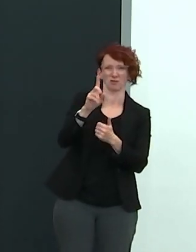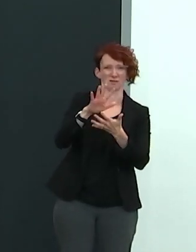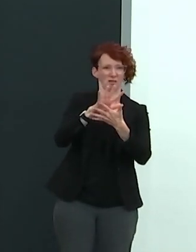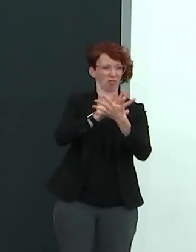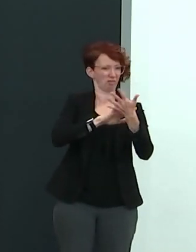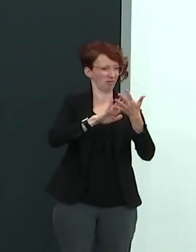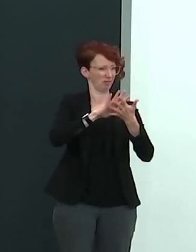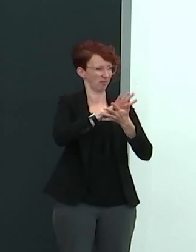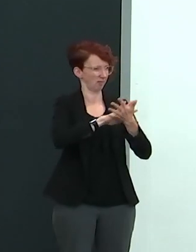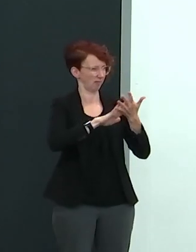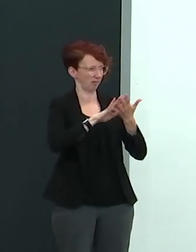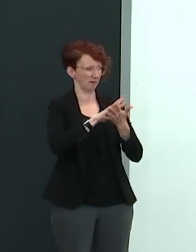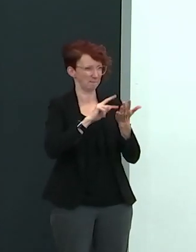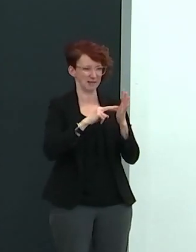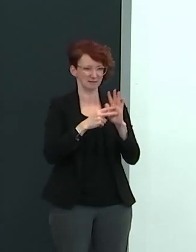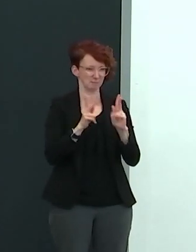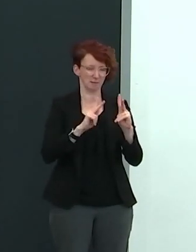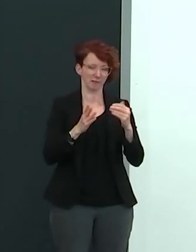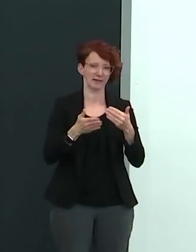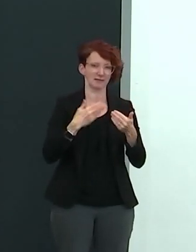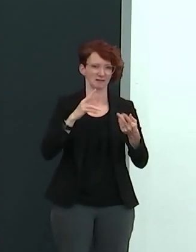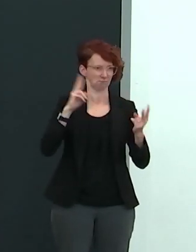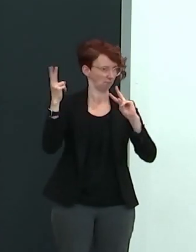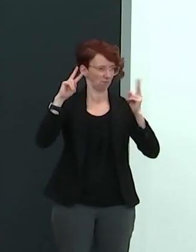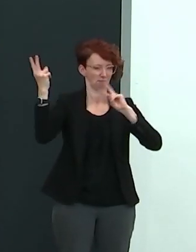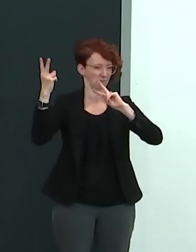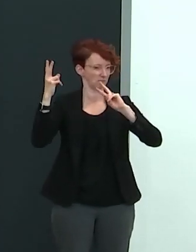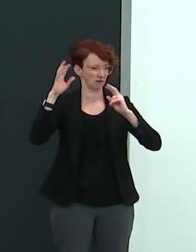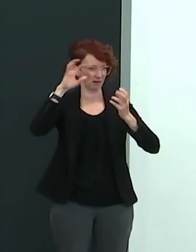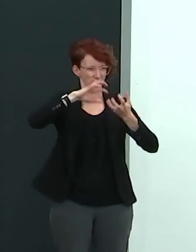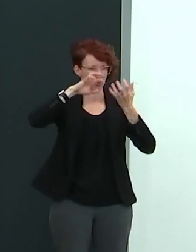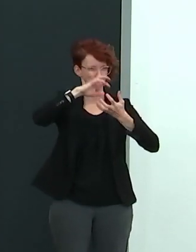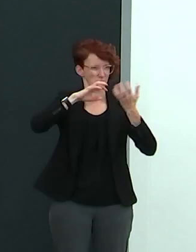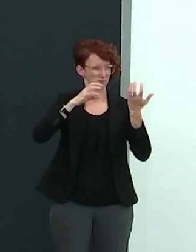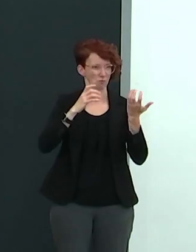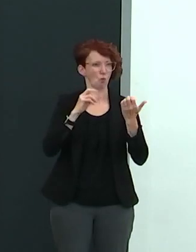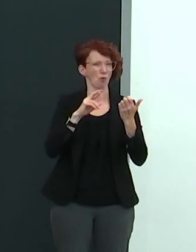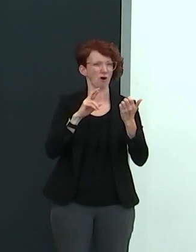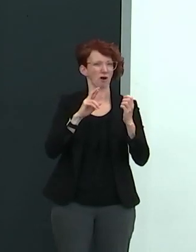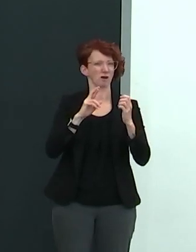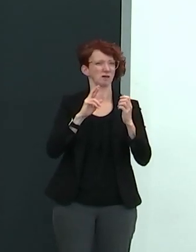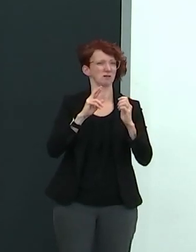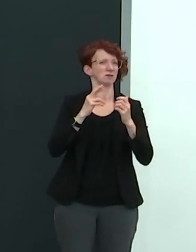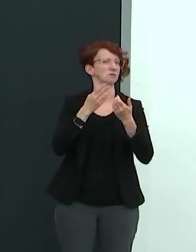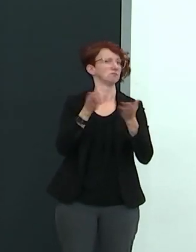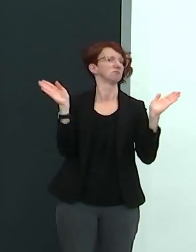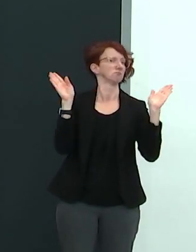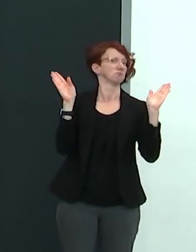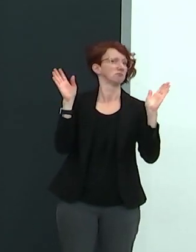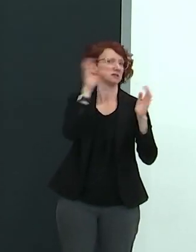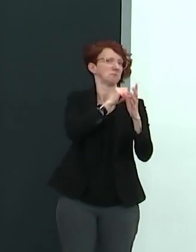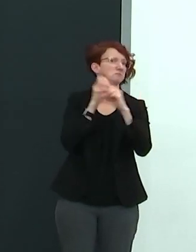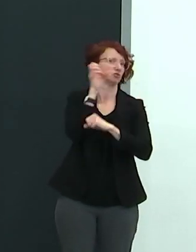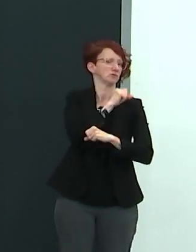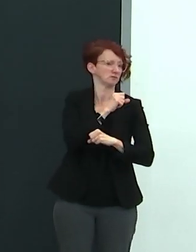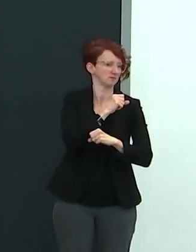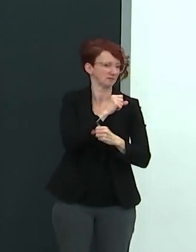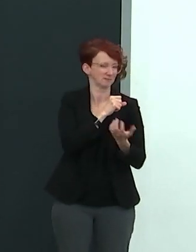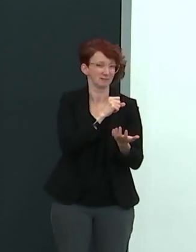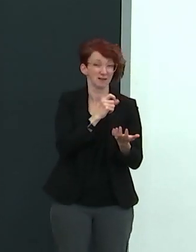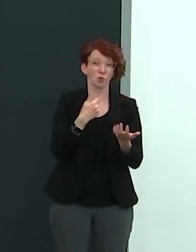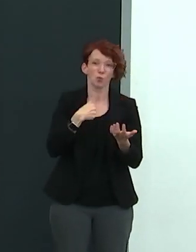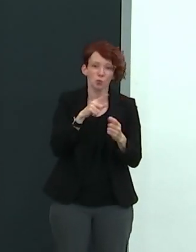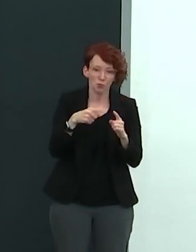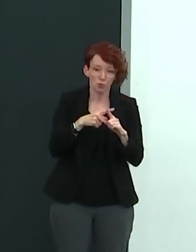neurodiverse can lead to a lot of confusion and a lot of faulty generalizations, especially when we use the exact same